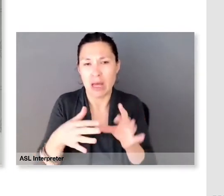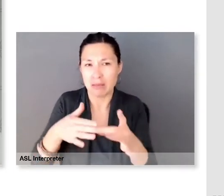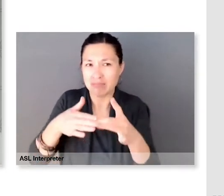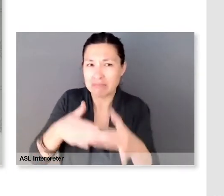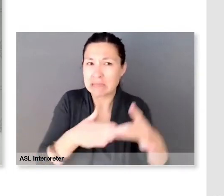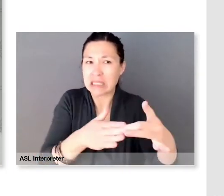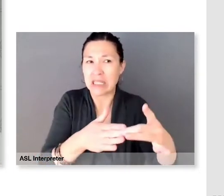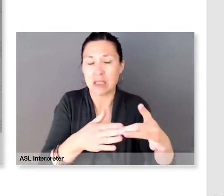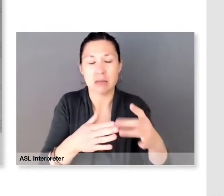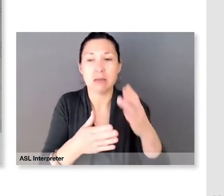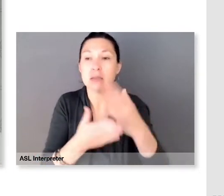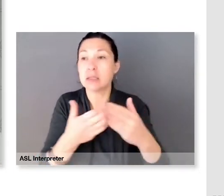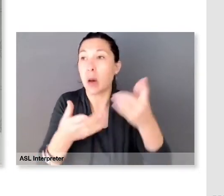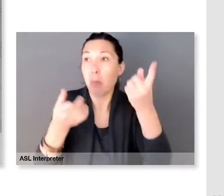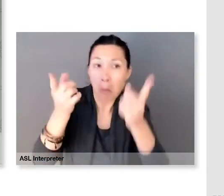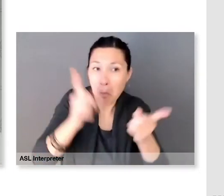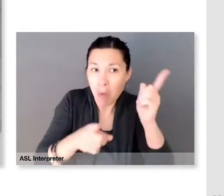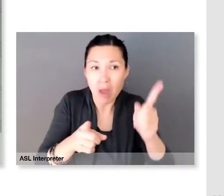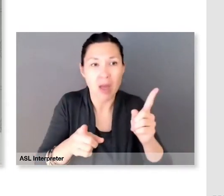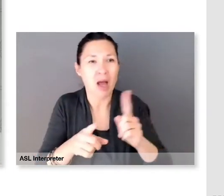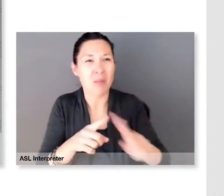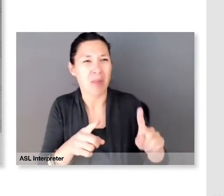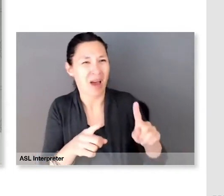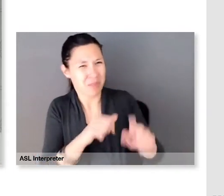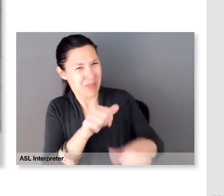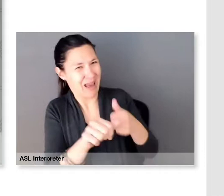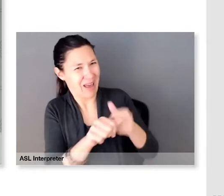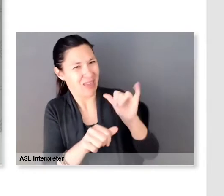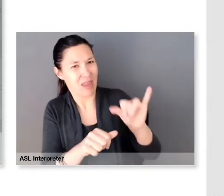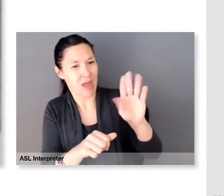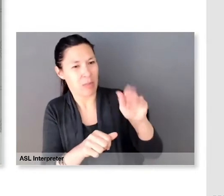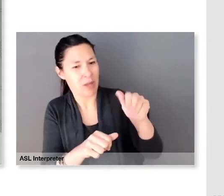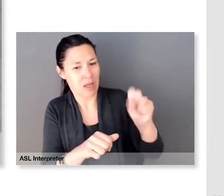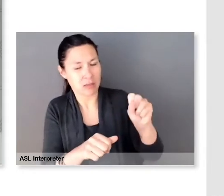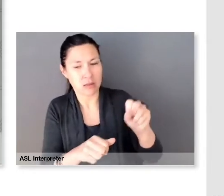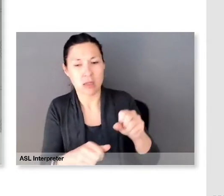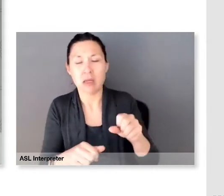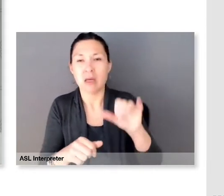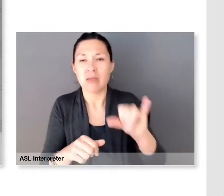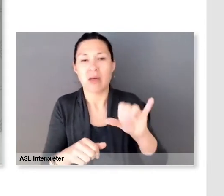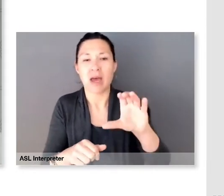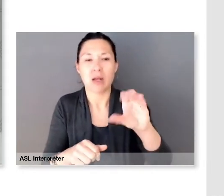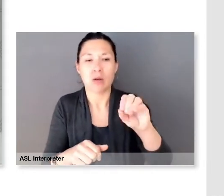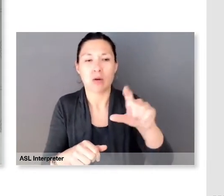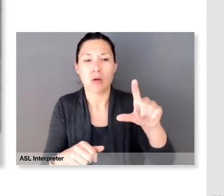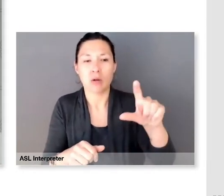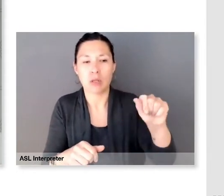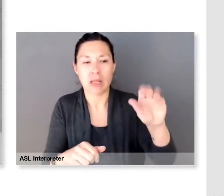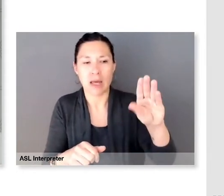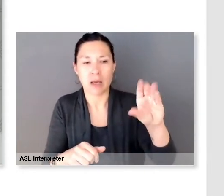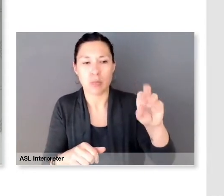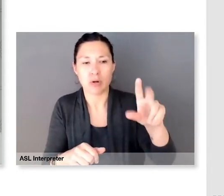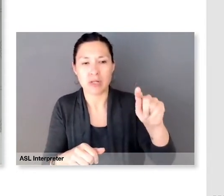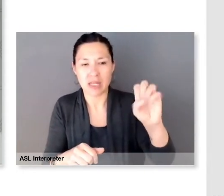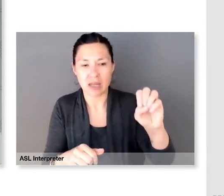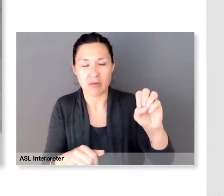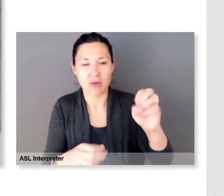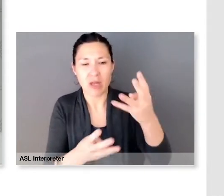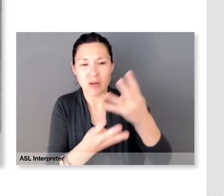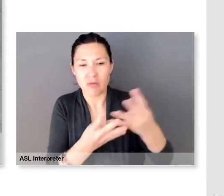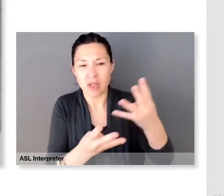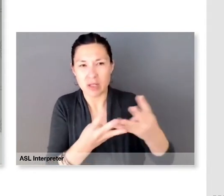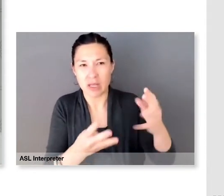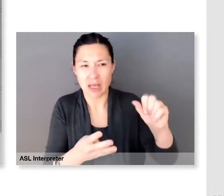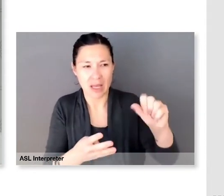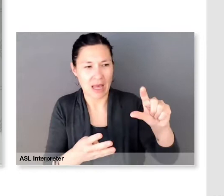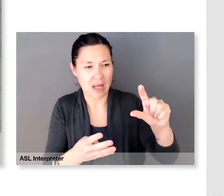bias. That is, you can think about a collaborative filtering algorithm as working on a very sparse matrix. That is, if